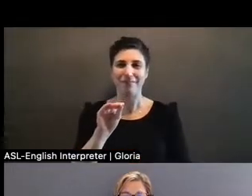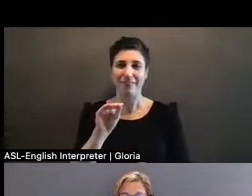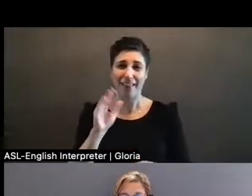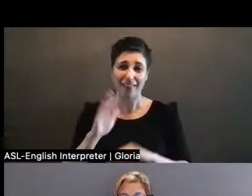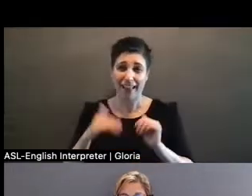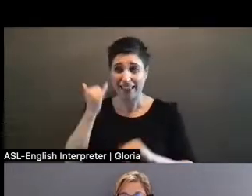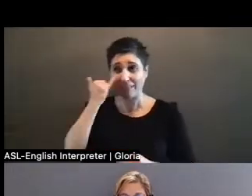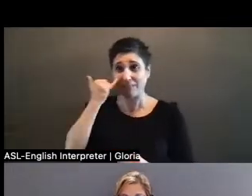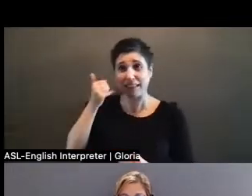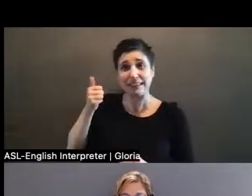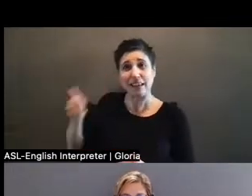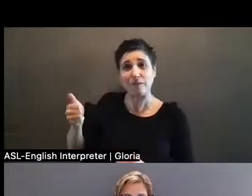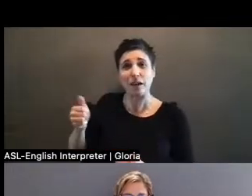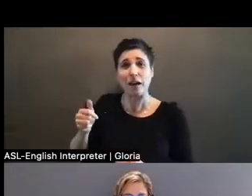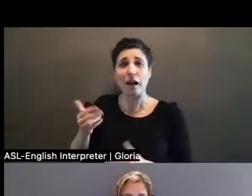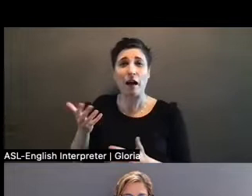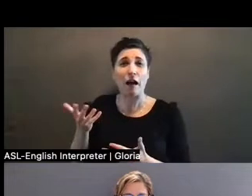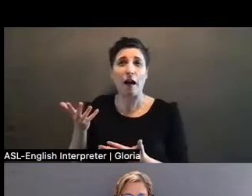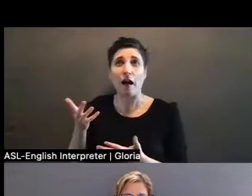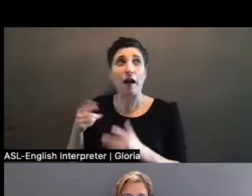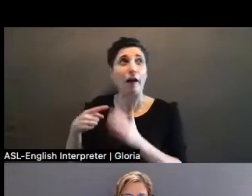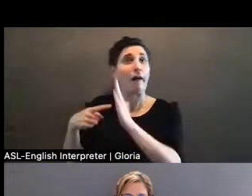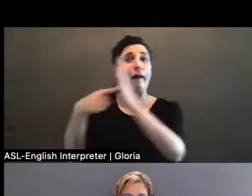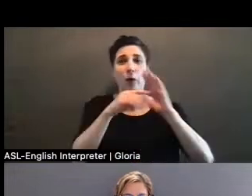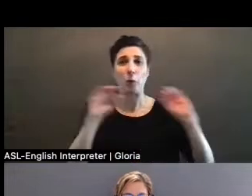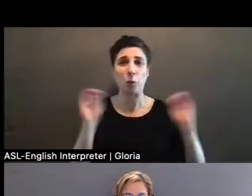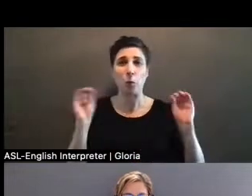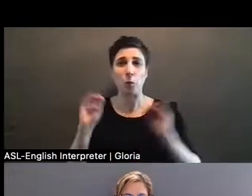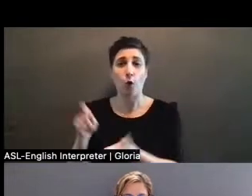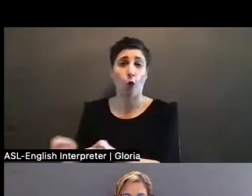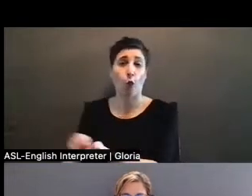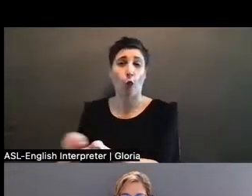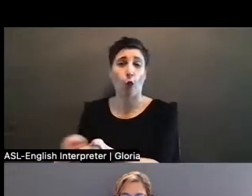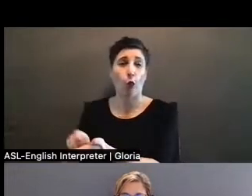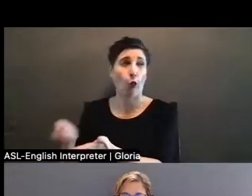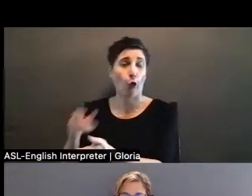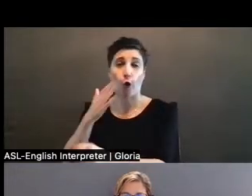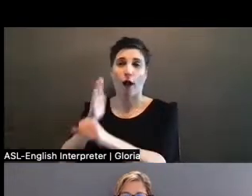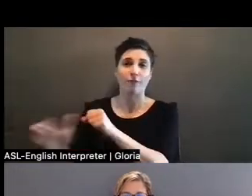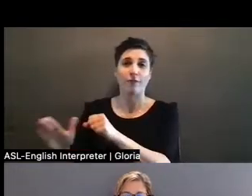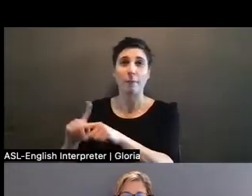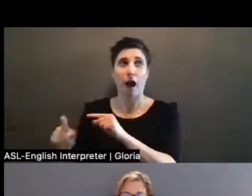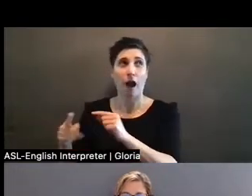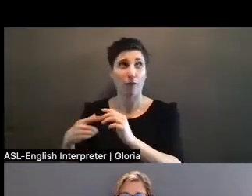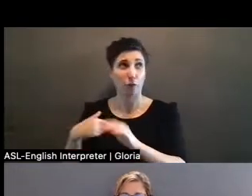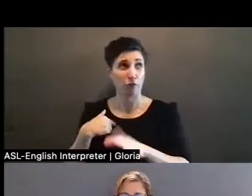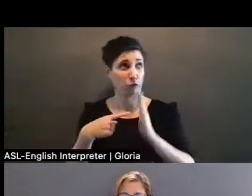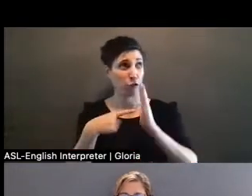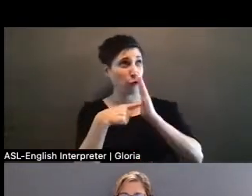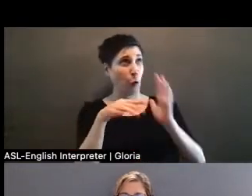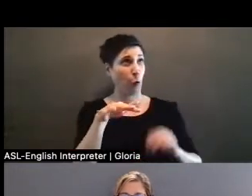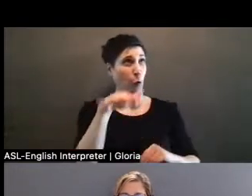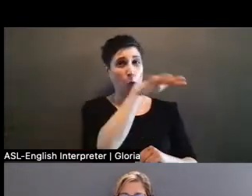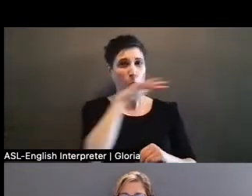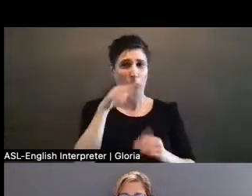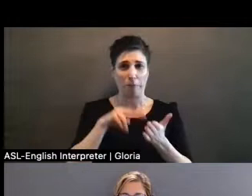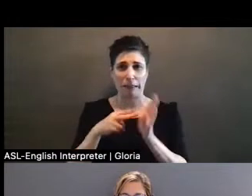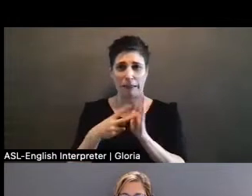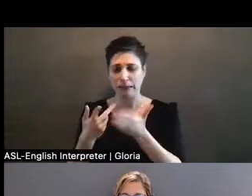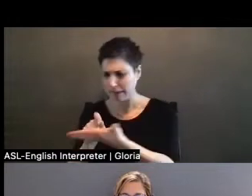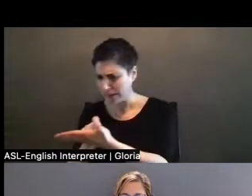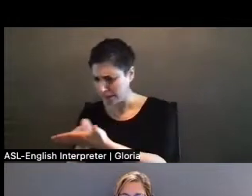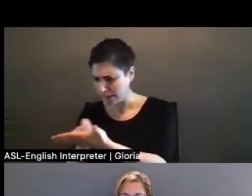that their spelling and grammar is correct. So Tracy, if you don't mind,